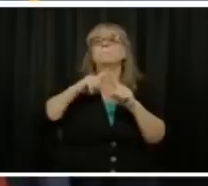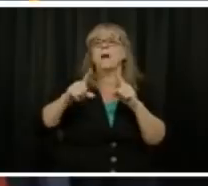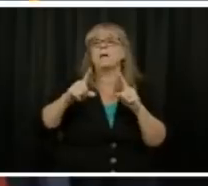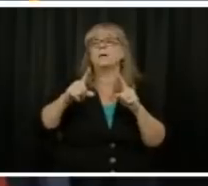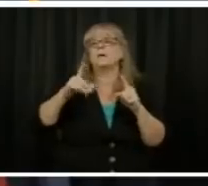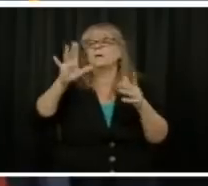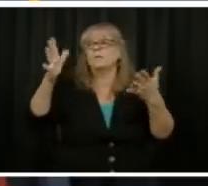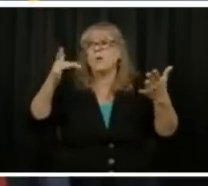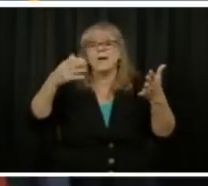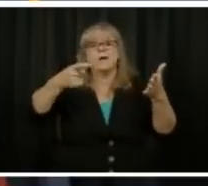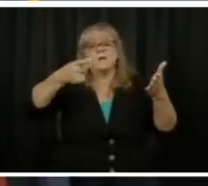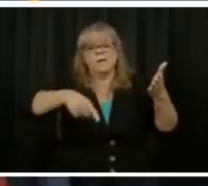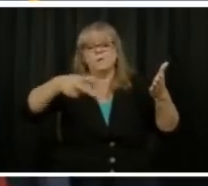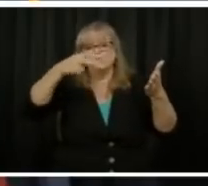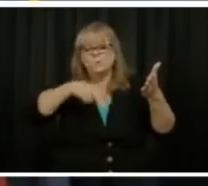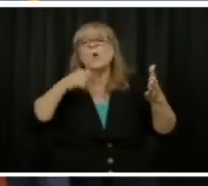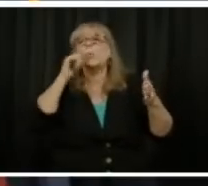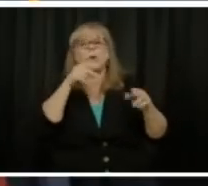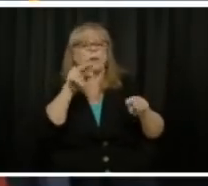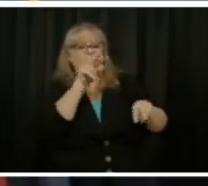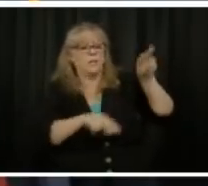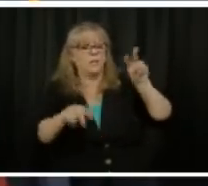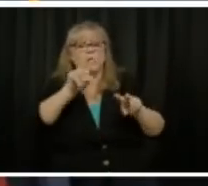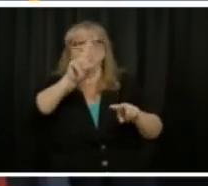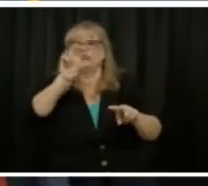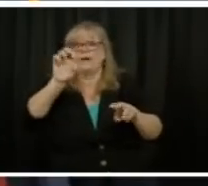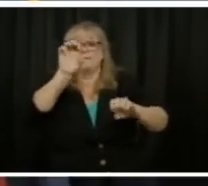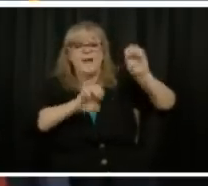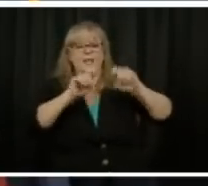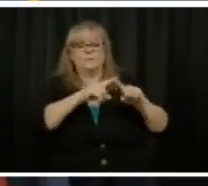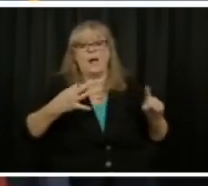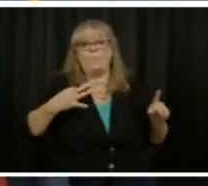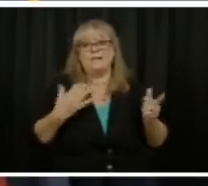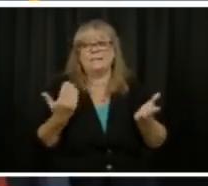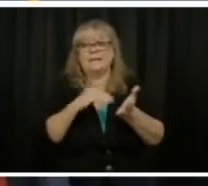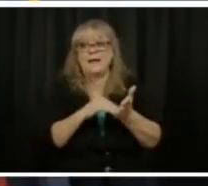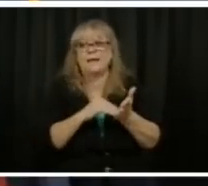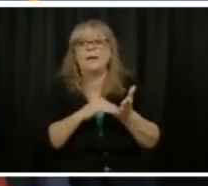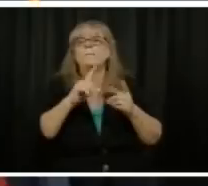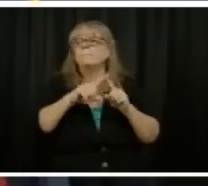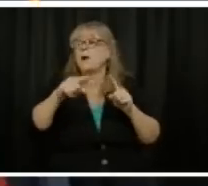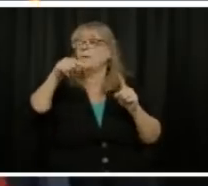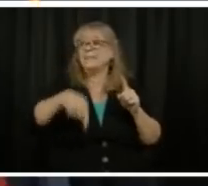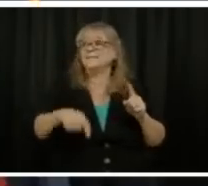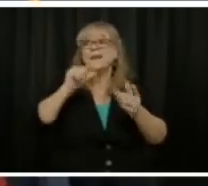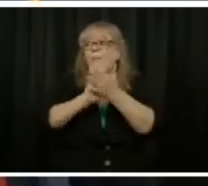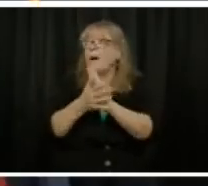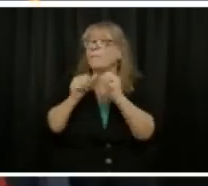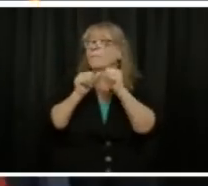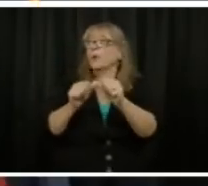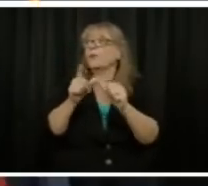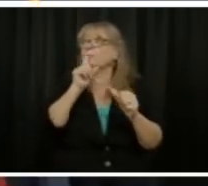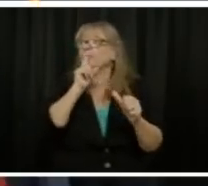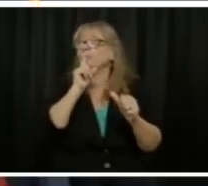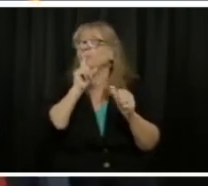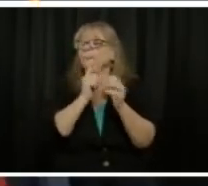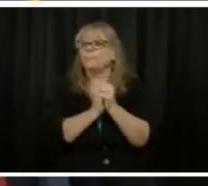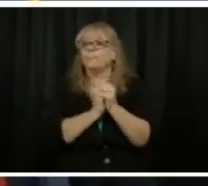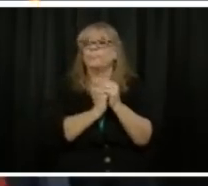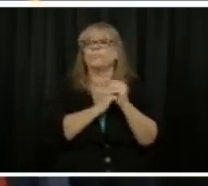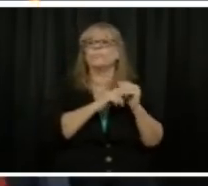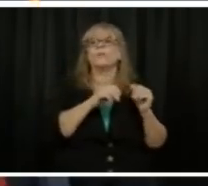not permanent, but it could be renewed another week or two. But this would be like other policies. When there are variances,